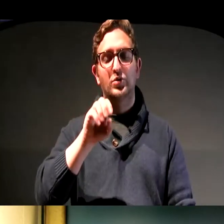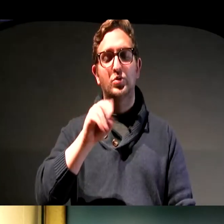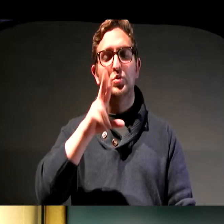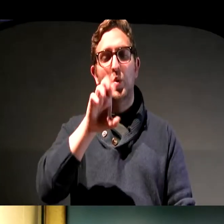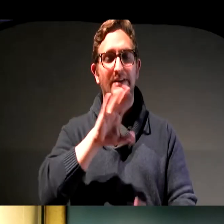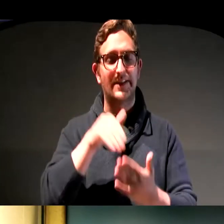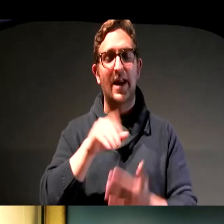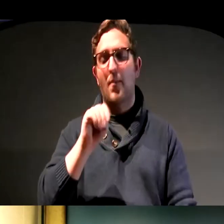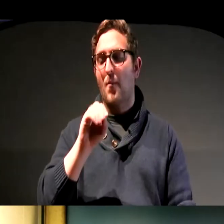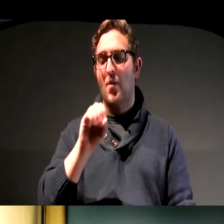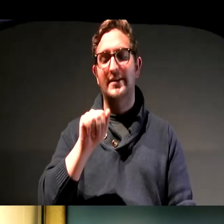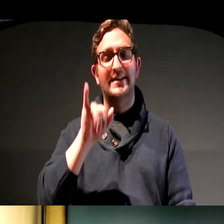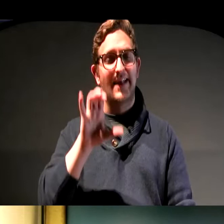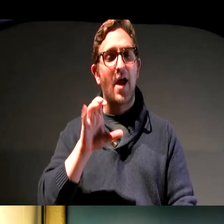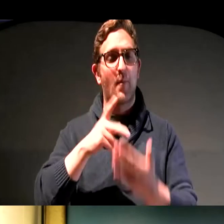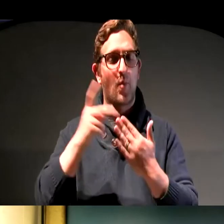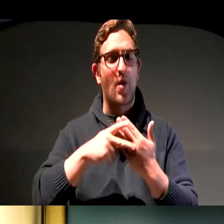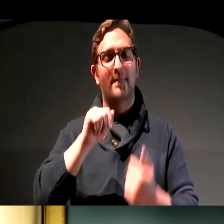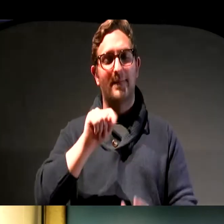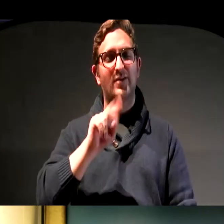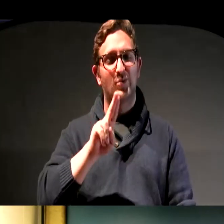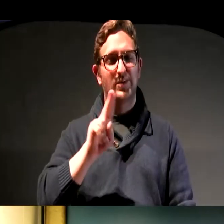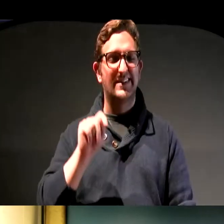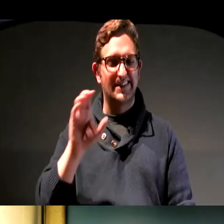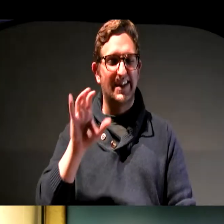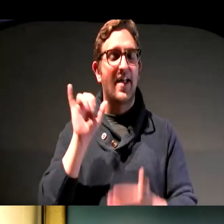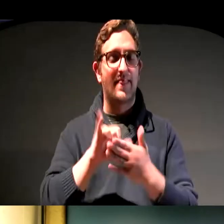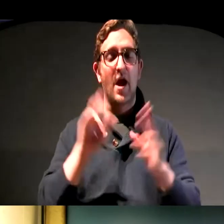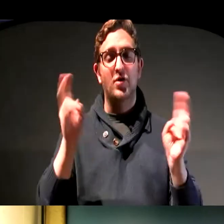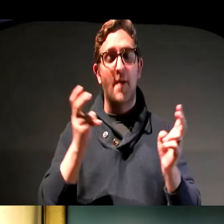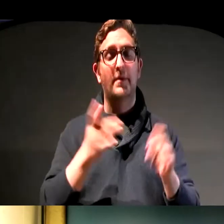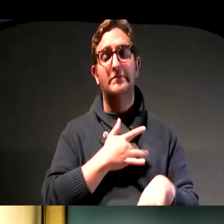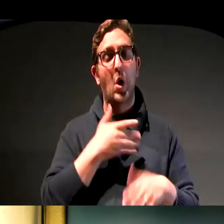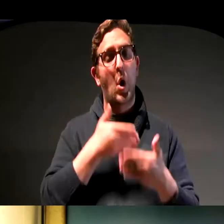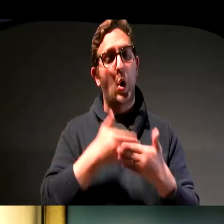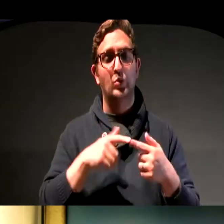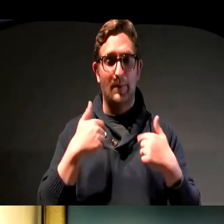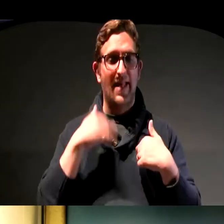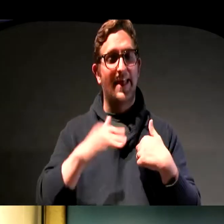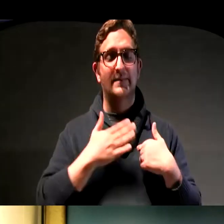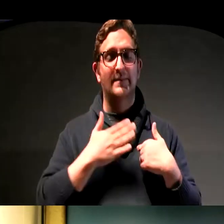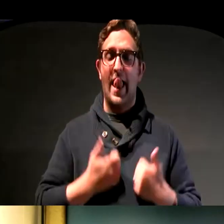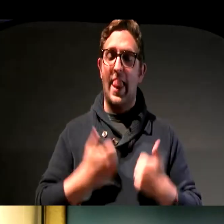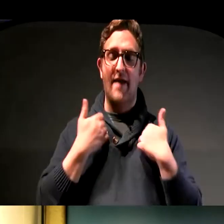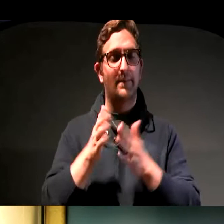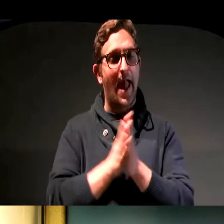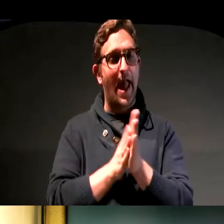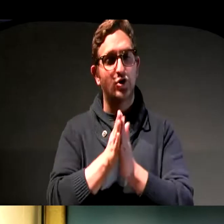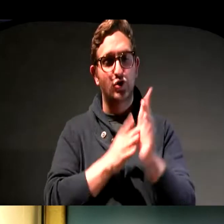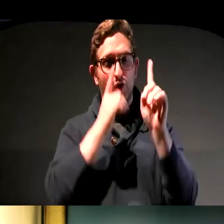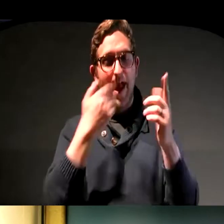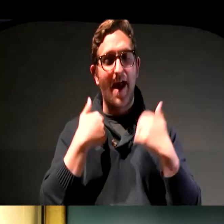University of Tennessee in Chattanooga. This topic is very important to me as well, as this is my life's passion. I also have 3 children